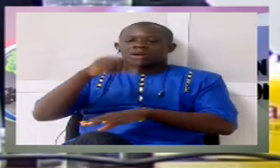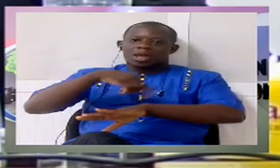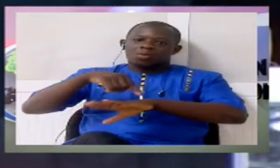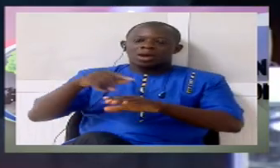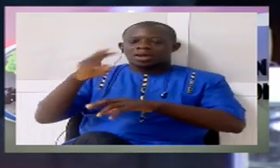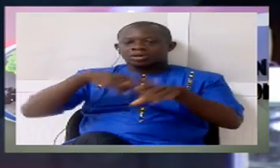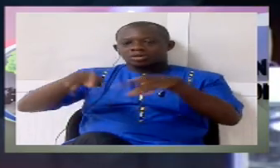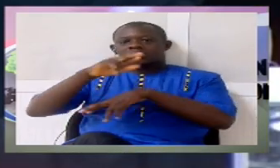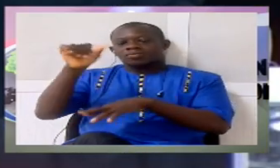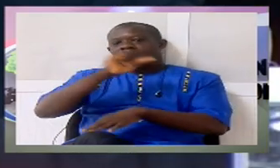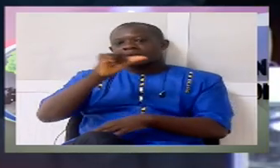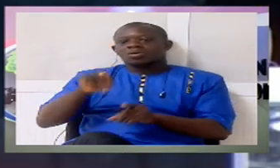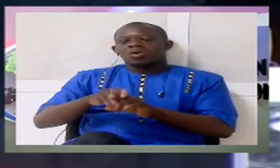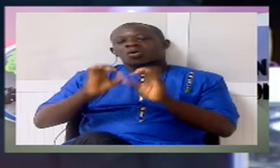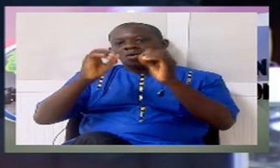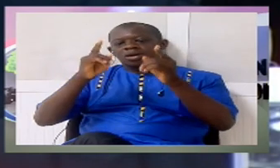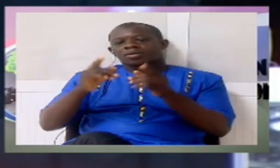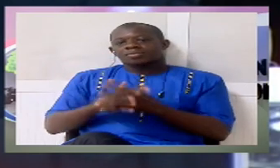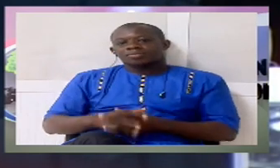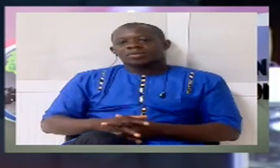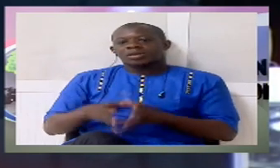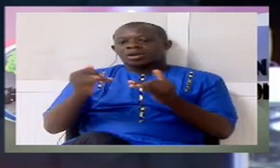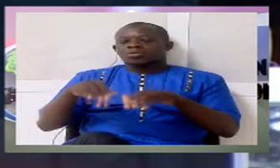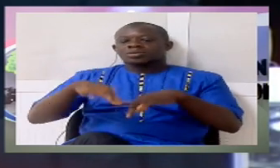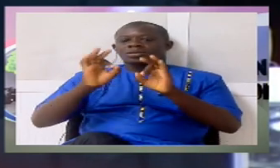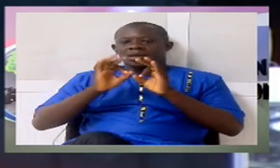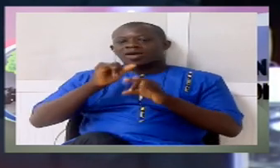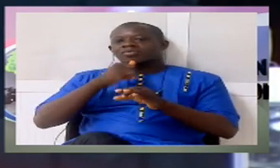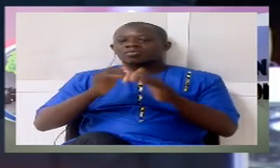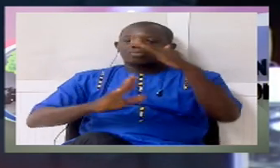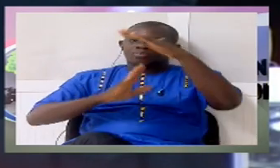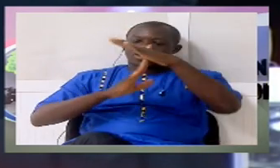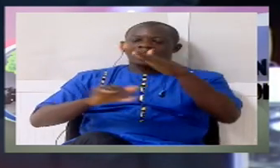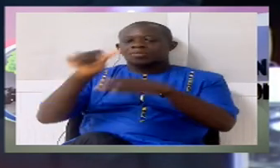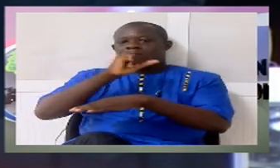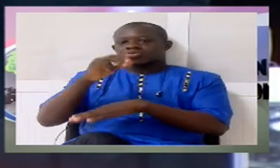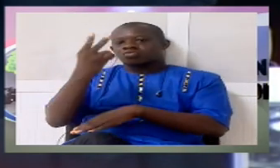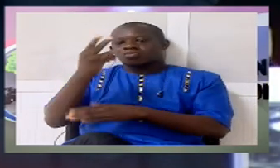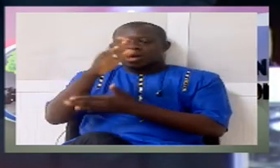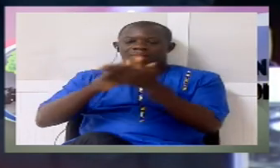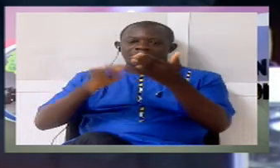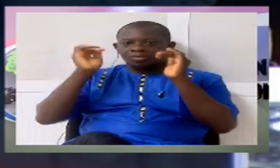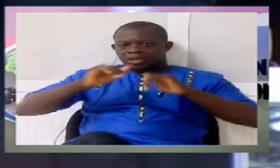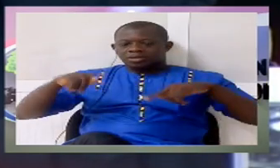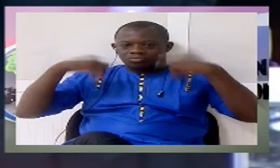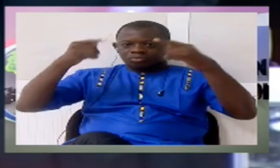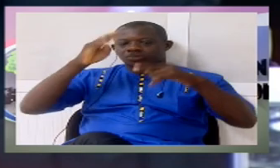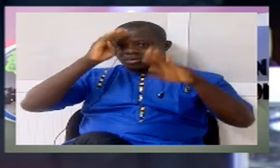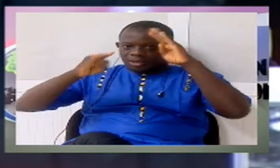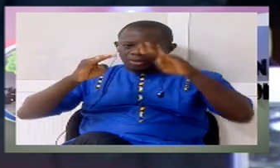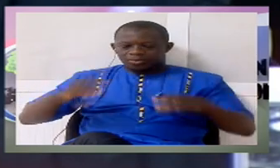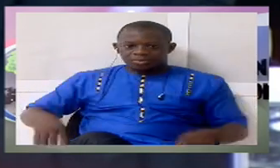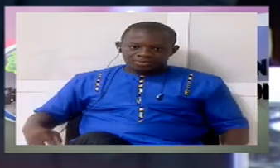return. Yeah. Okay, fine. We'll take the lunch break and come back at 2:30. Meeting's adjourned. Thank you.